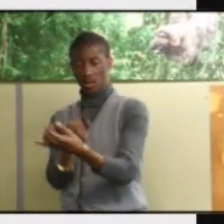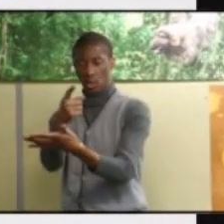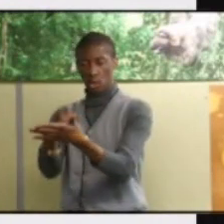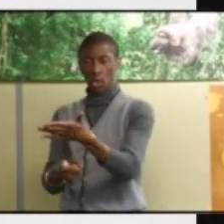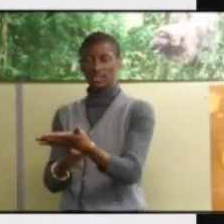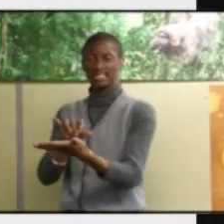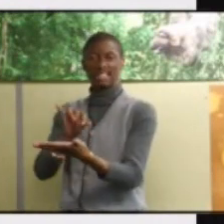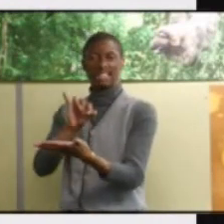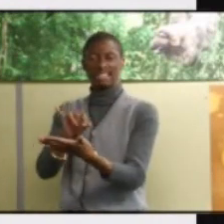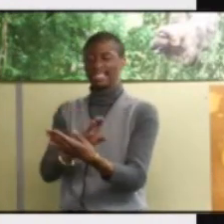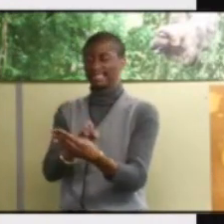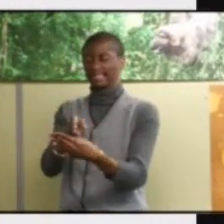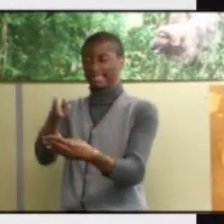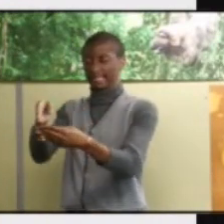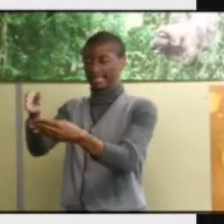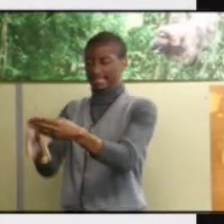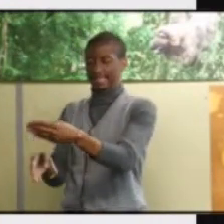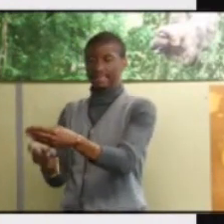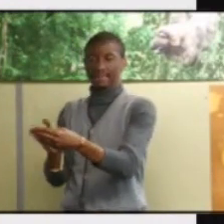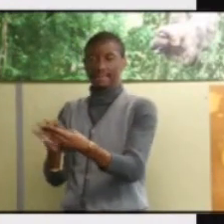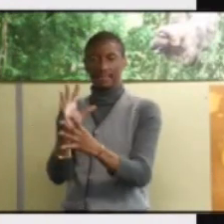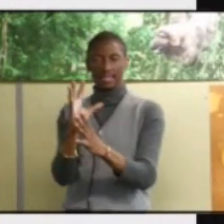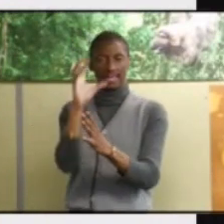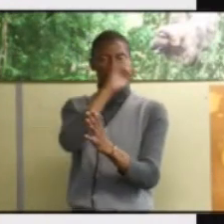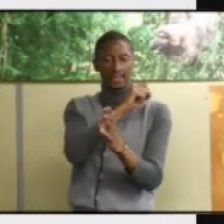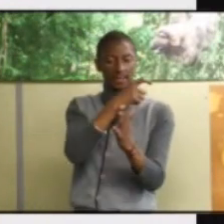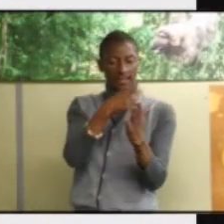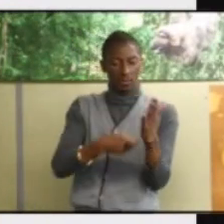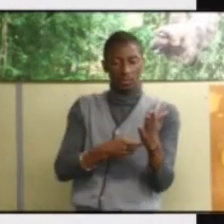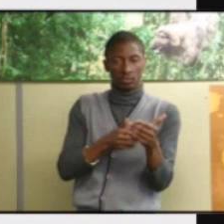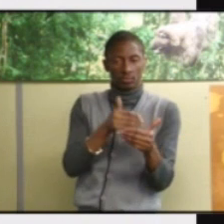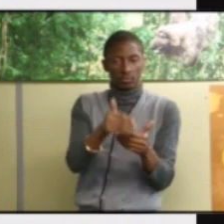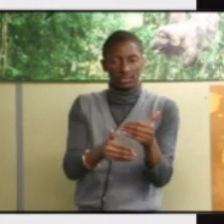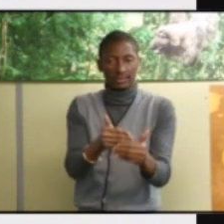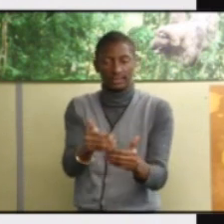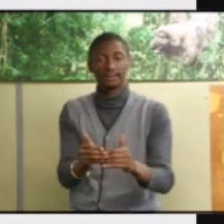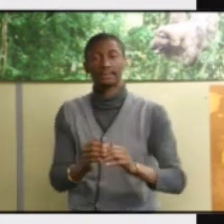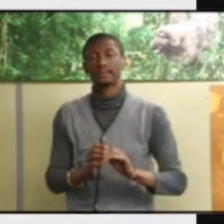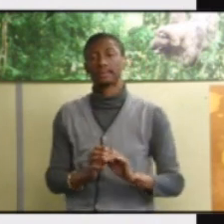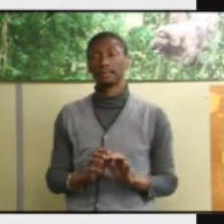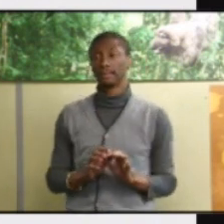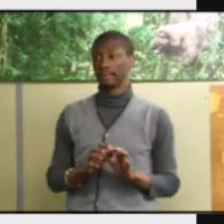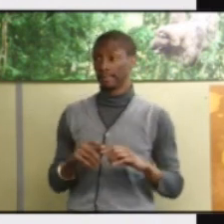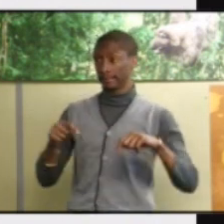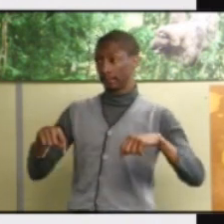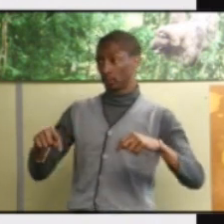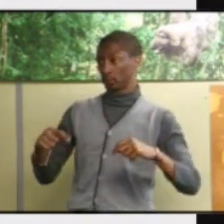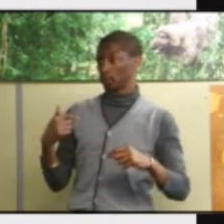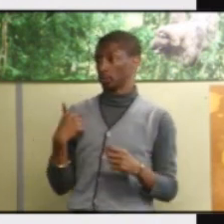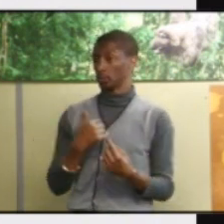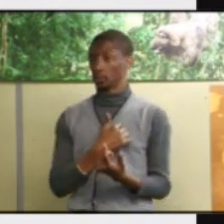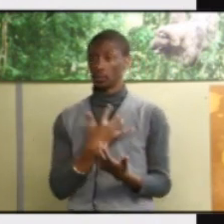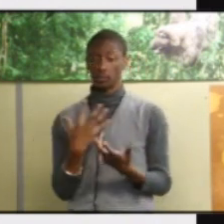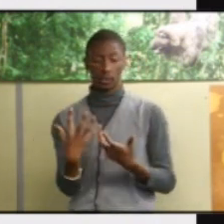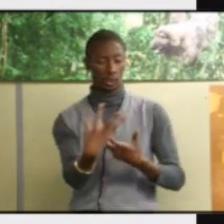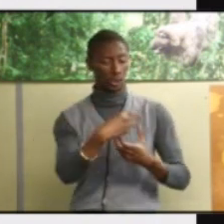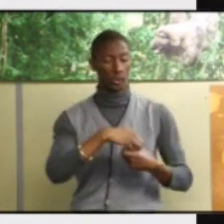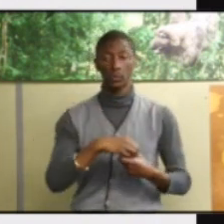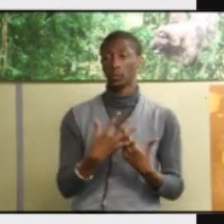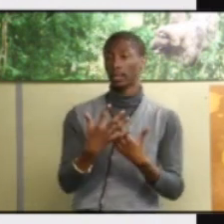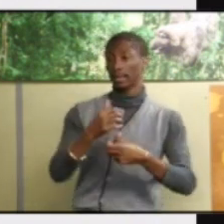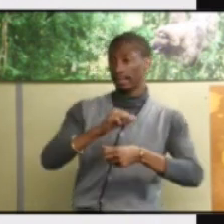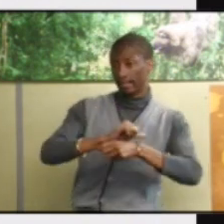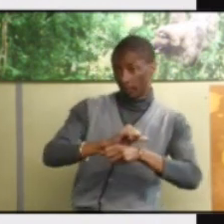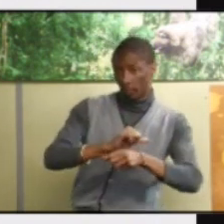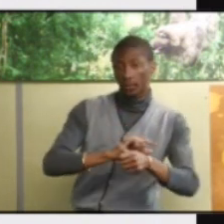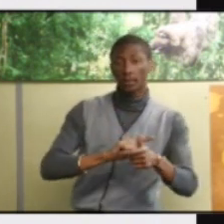of the estimating process. That around here we take labor and materials. We